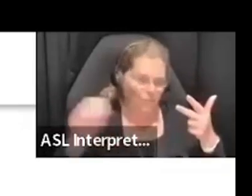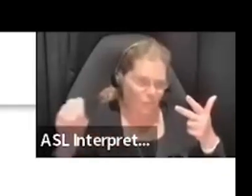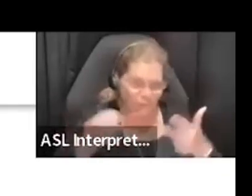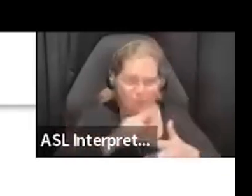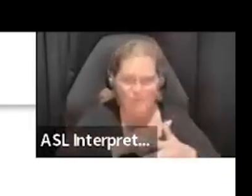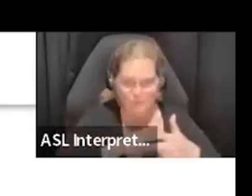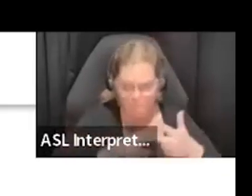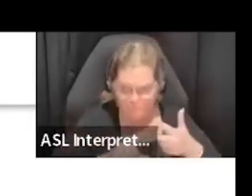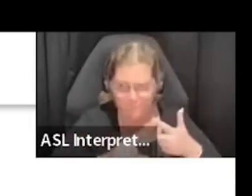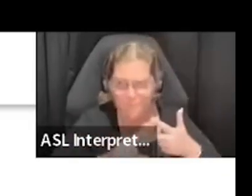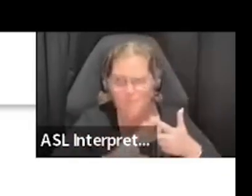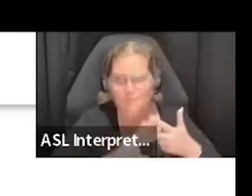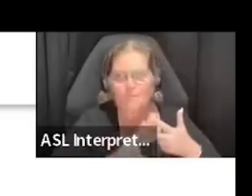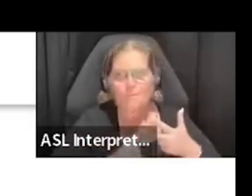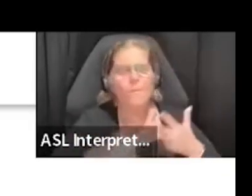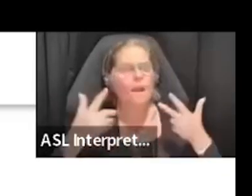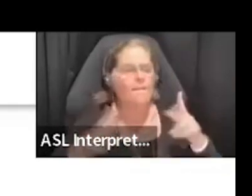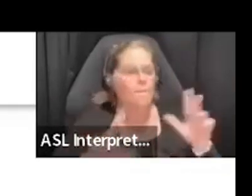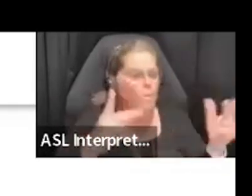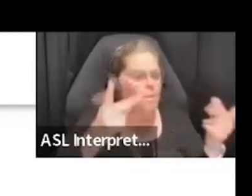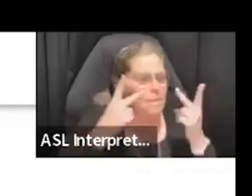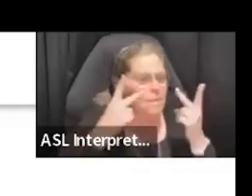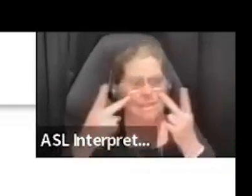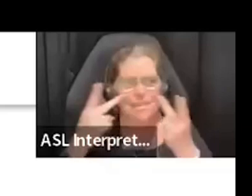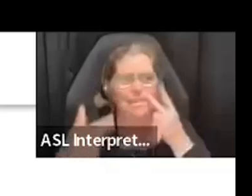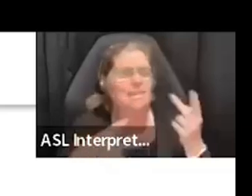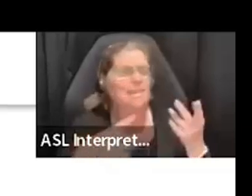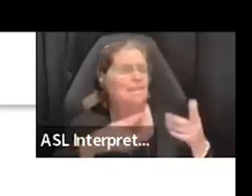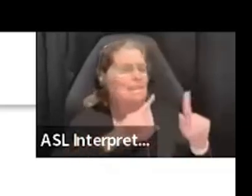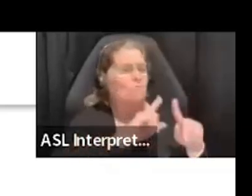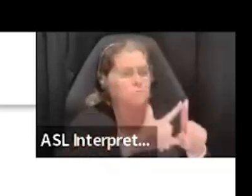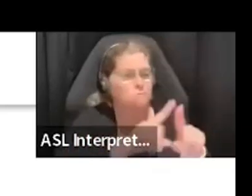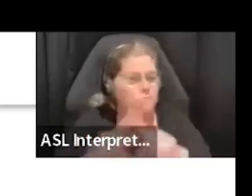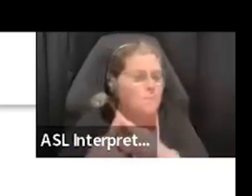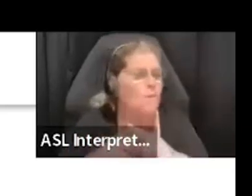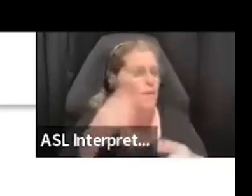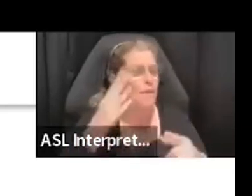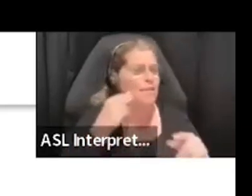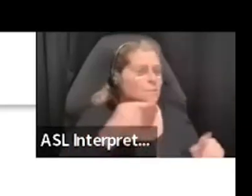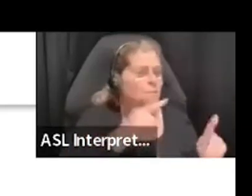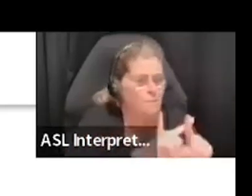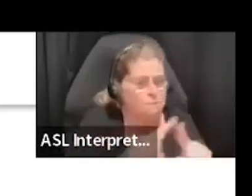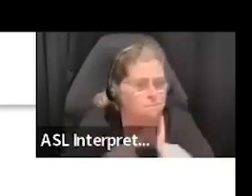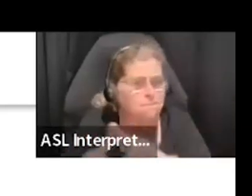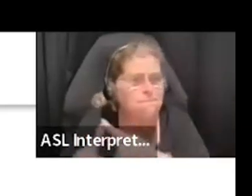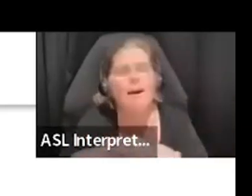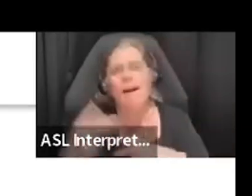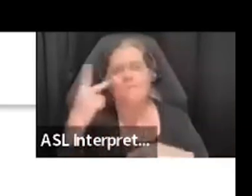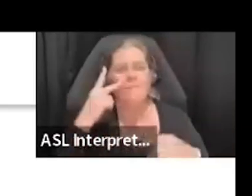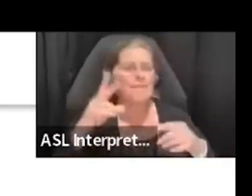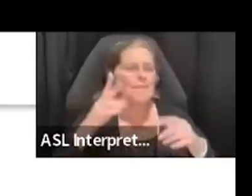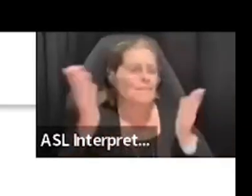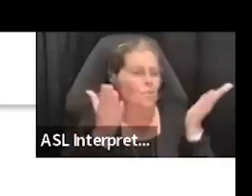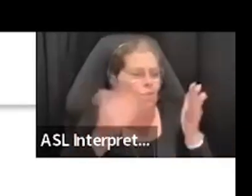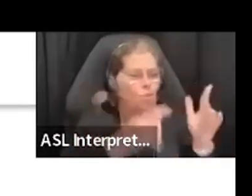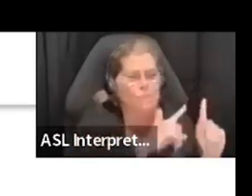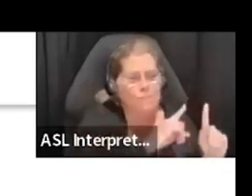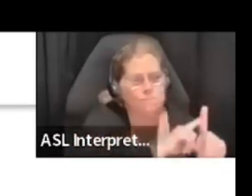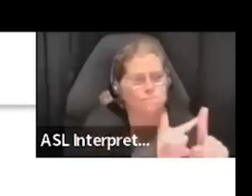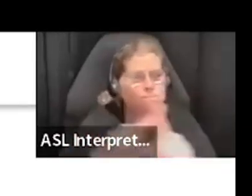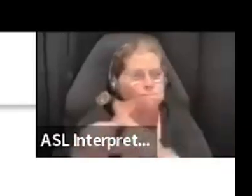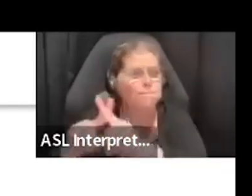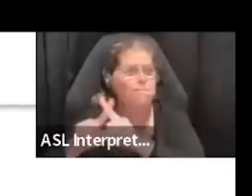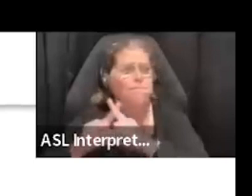to see and experience a variety of different settings, continuum of services. So as I really thought